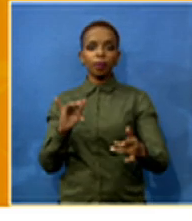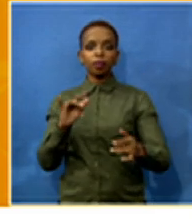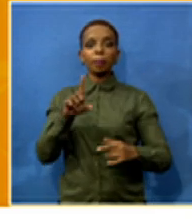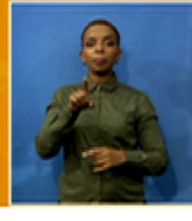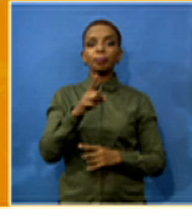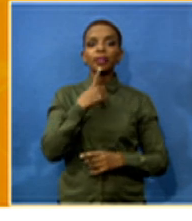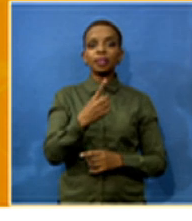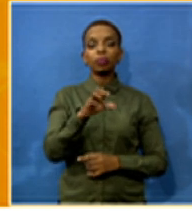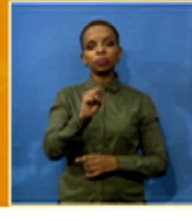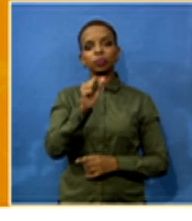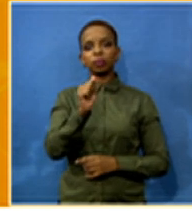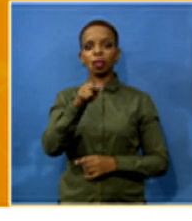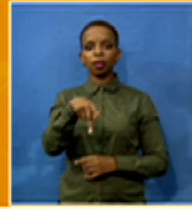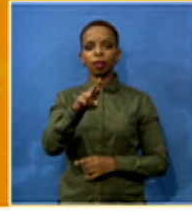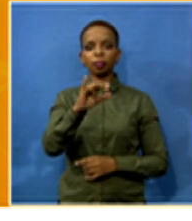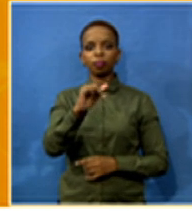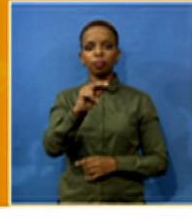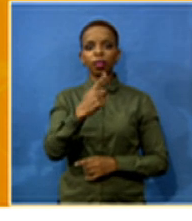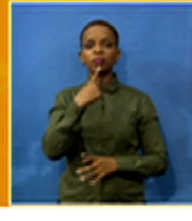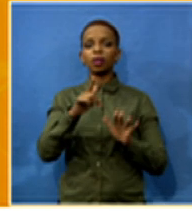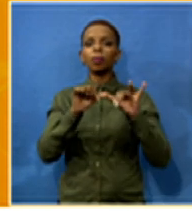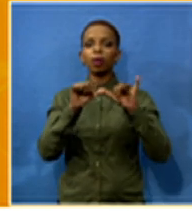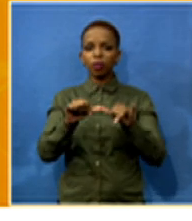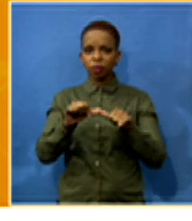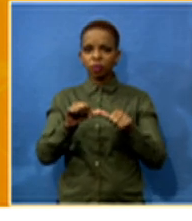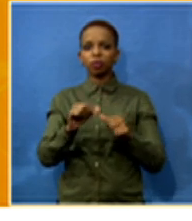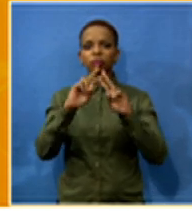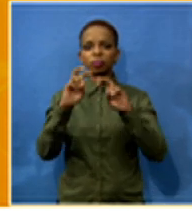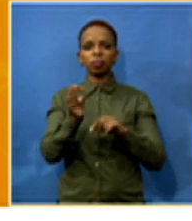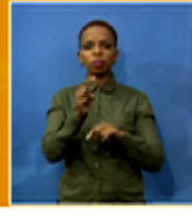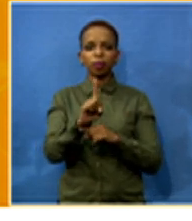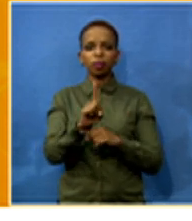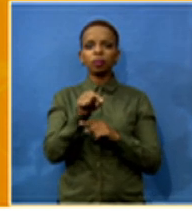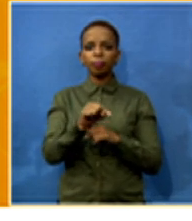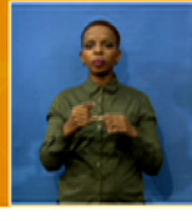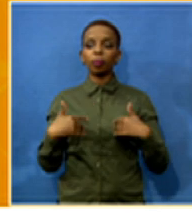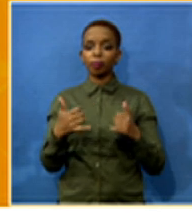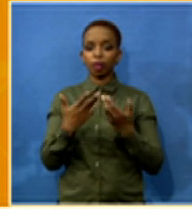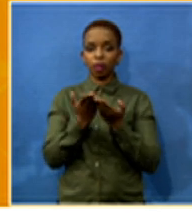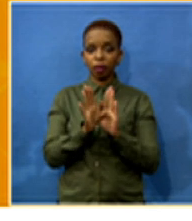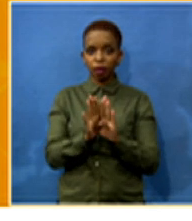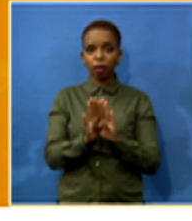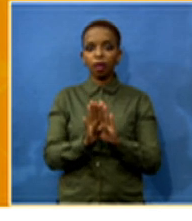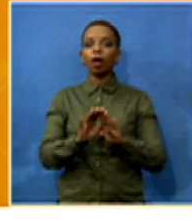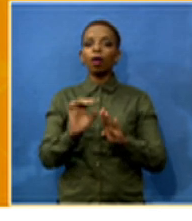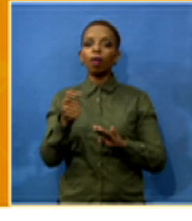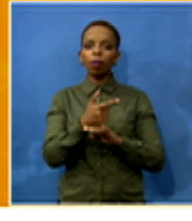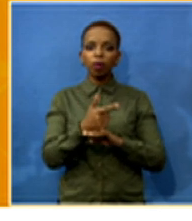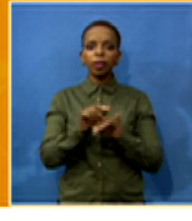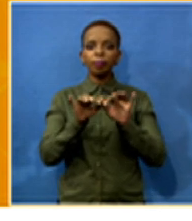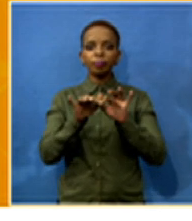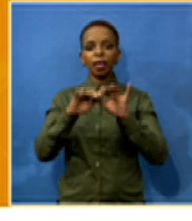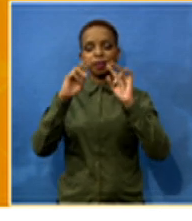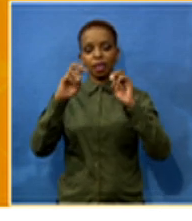will continue to monitor the demographic, social, health and socio-economic well-being of the entire study population.